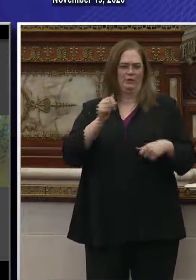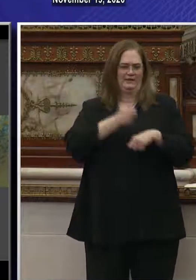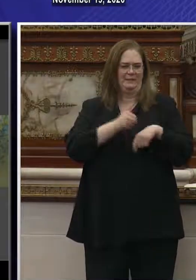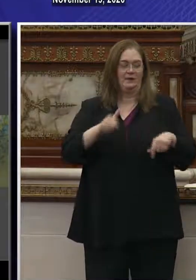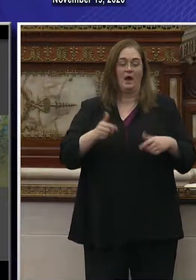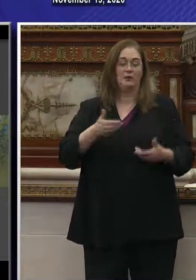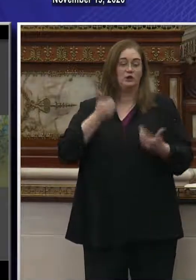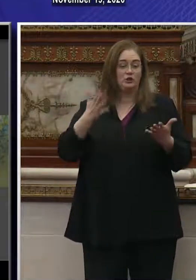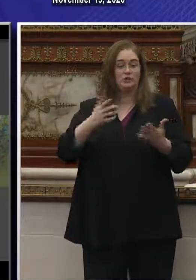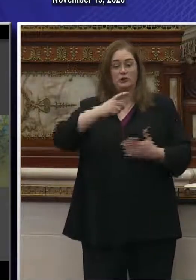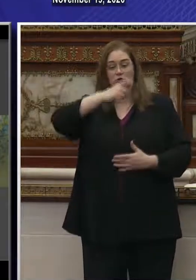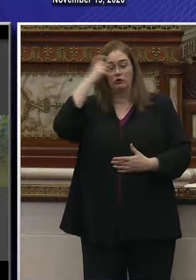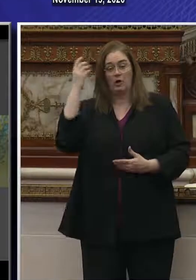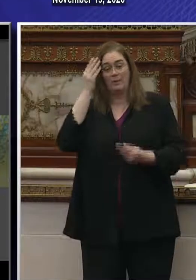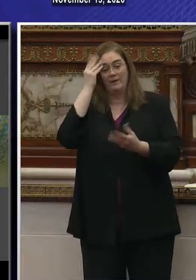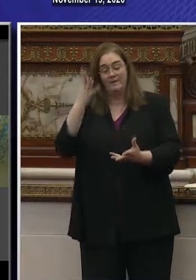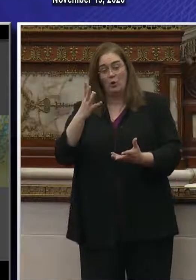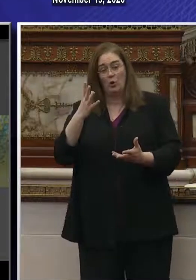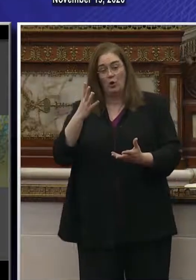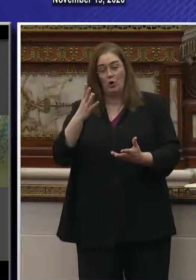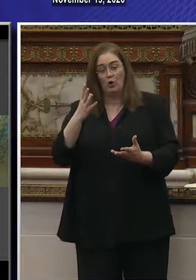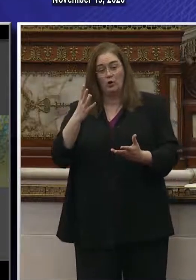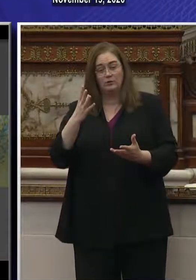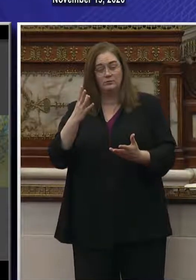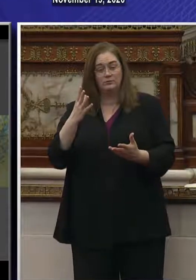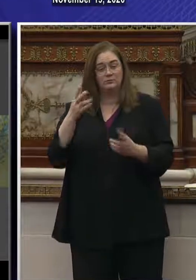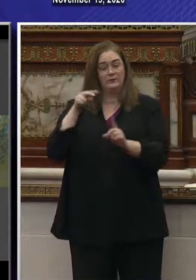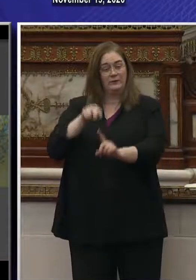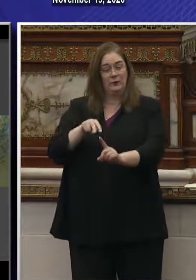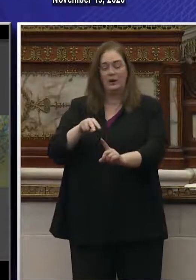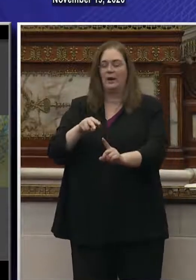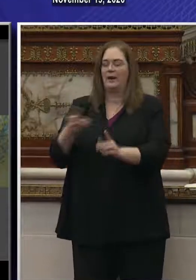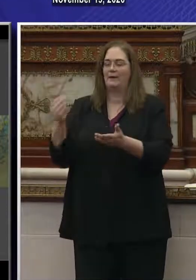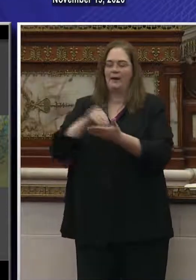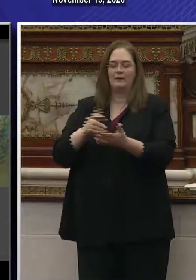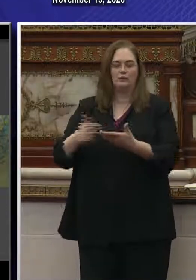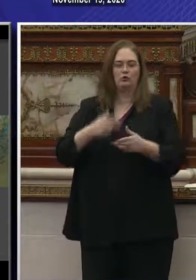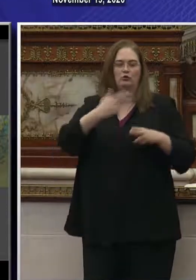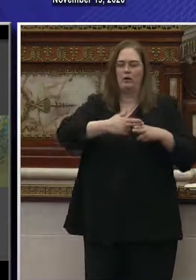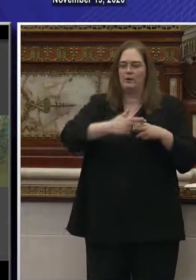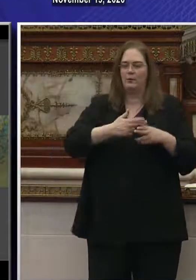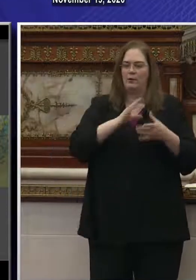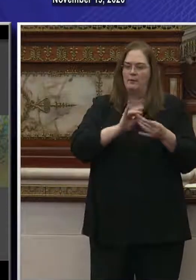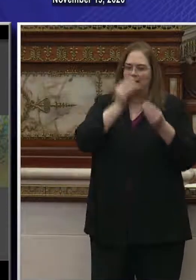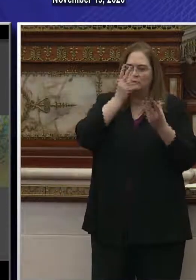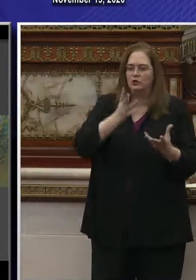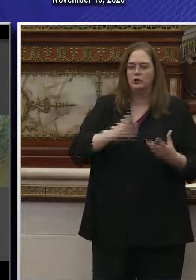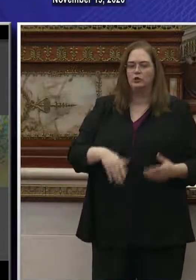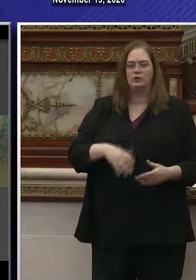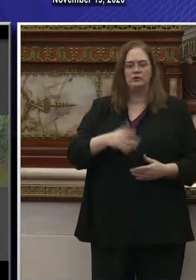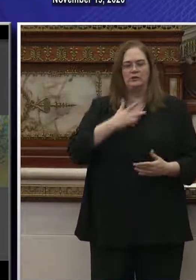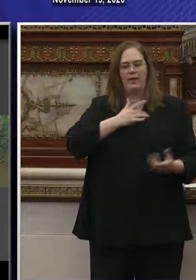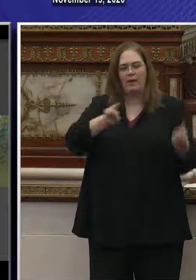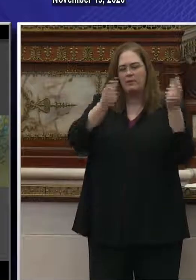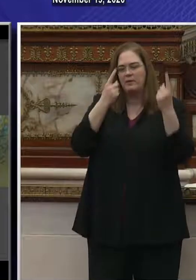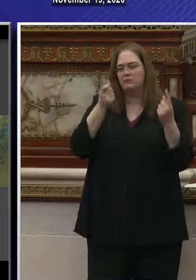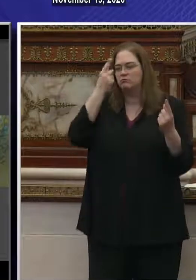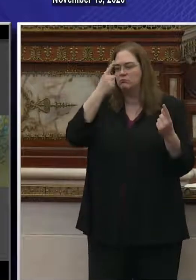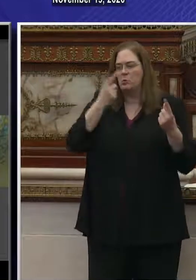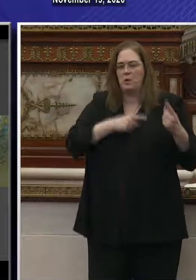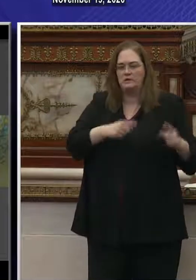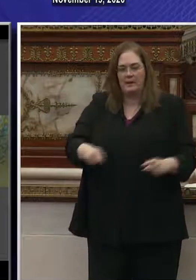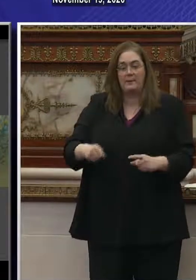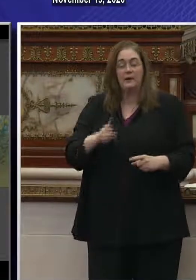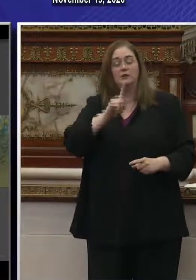suggest a trauma-informed framework. Again, that goes back to the credible messengers. It goes back to the empathy and understanding of what's happening.